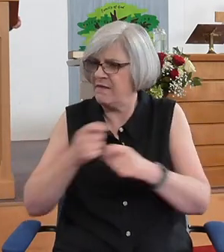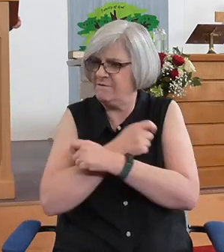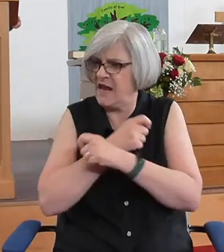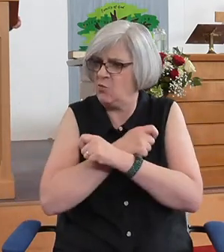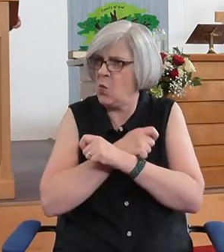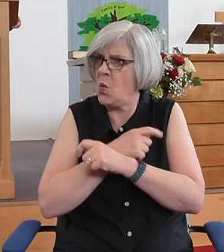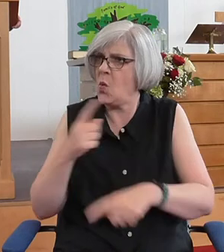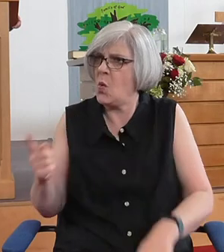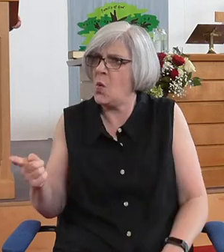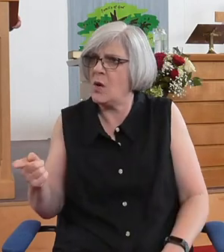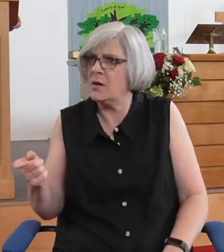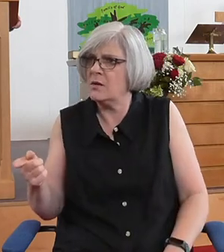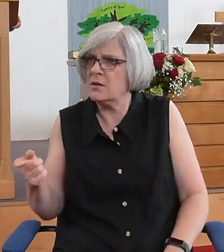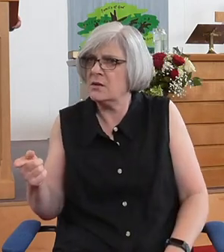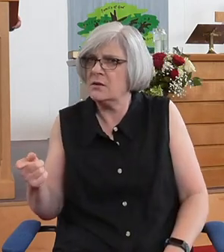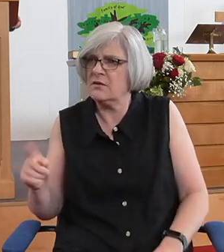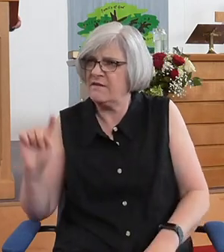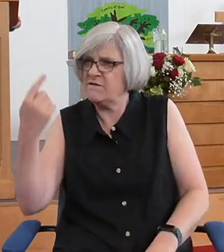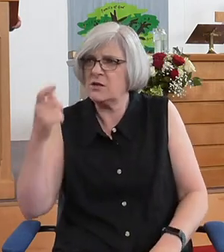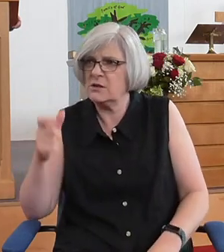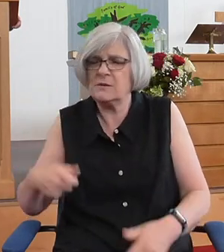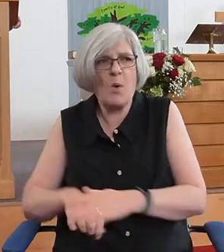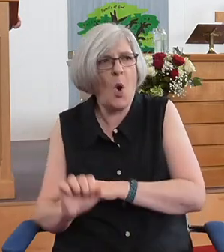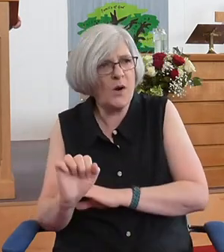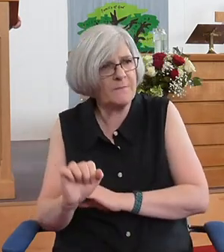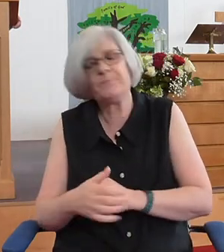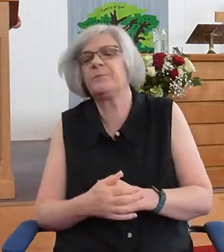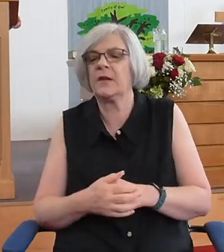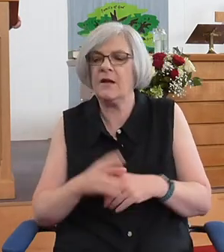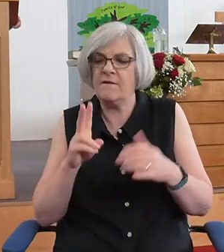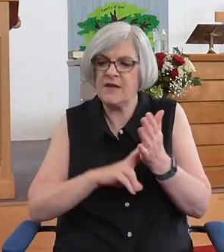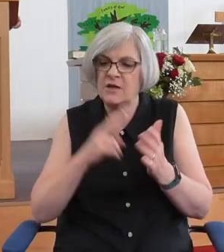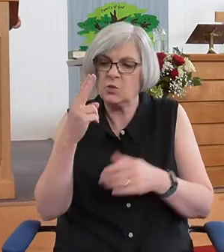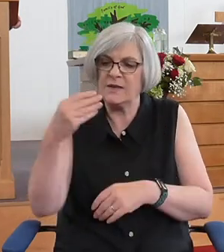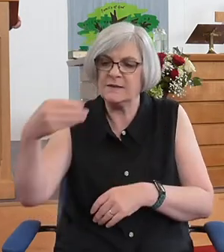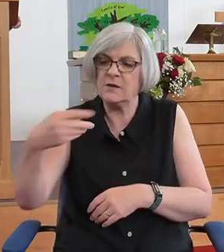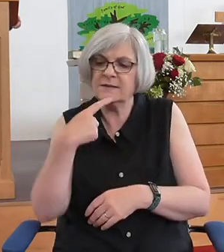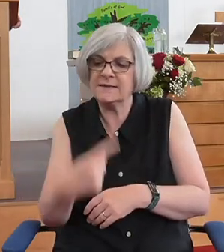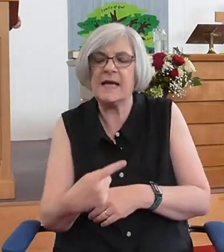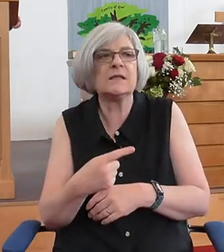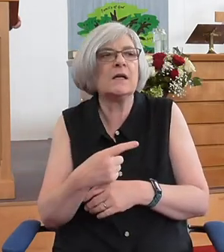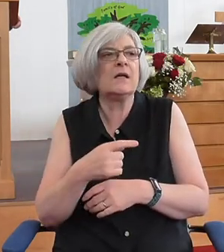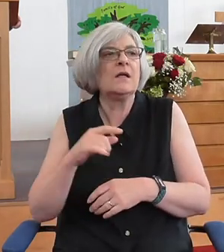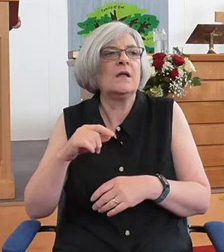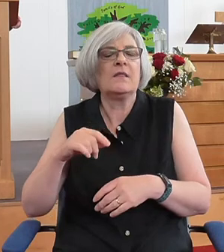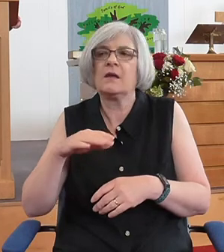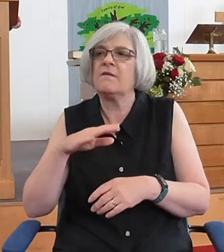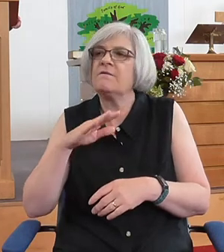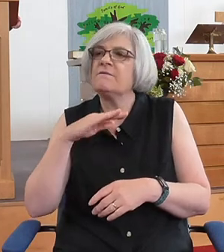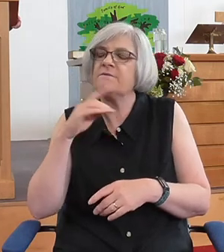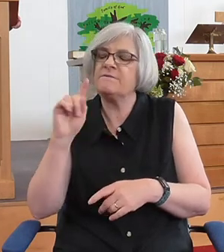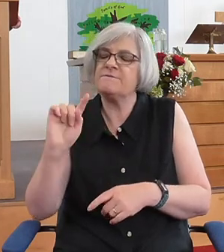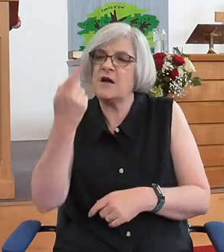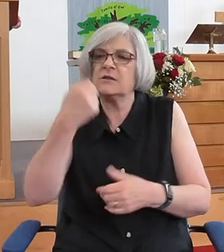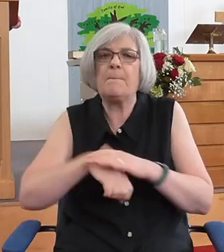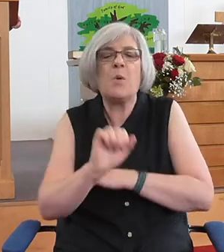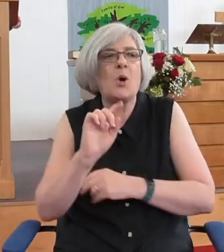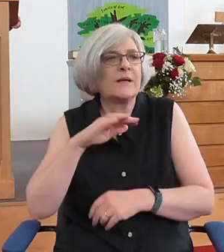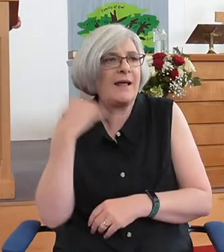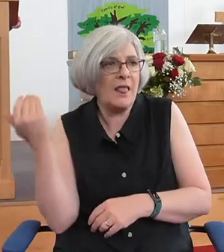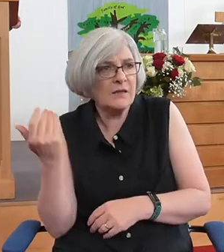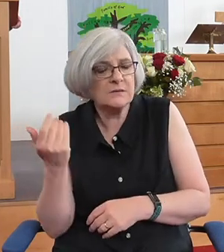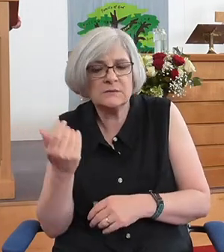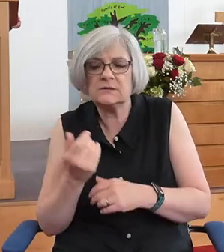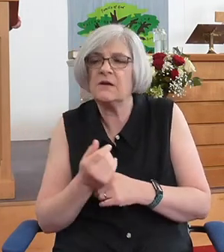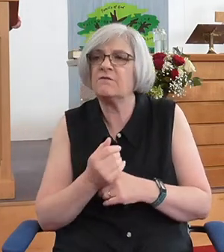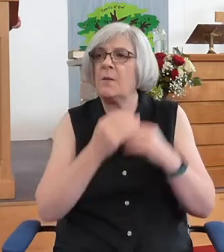firstborn. Verse 29 tells us that God struck down the firstborn, from Pharaoh to the prisoner,